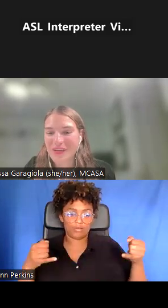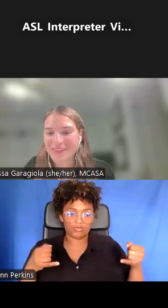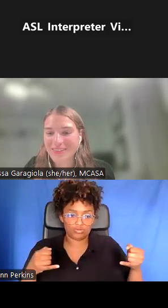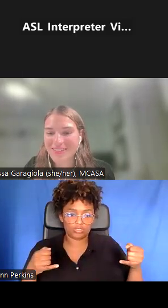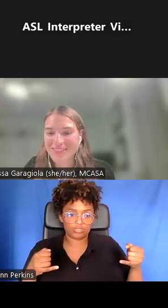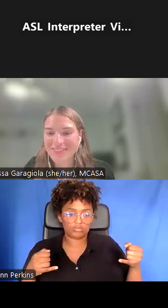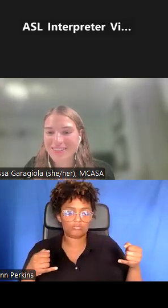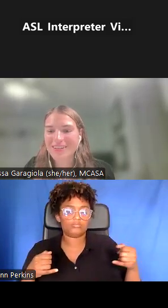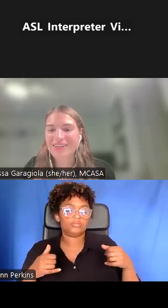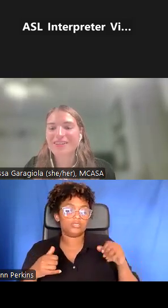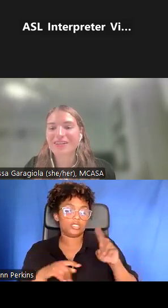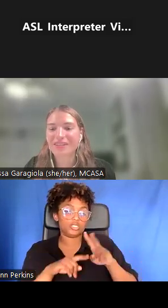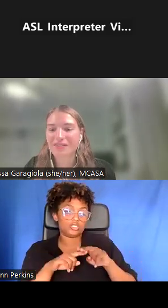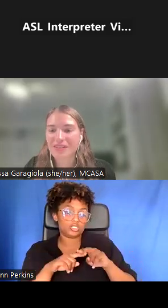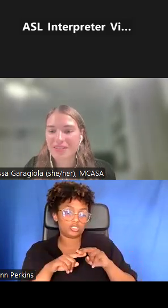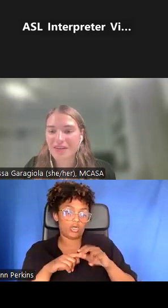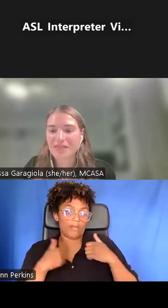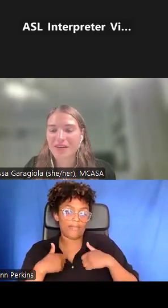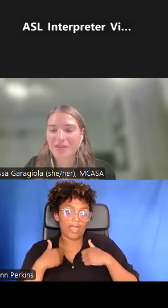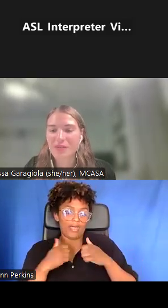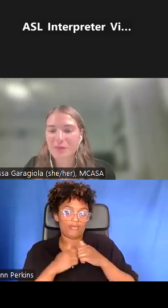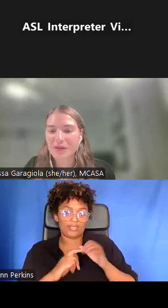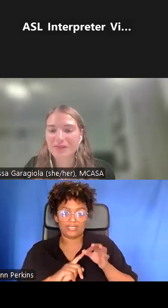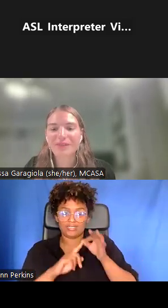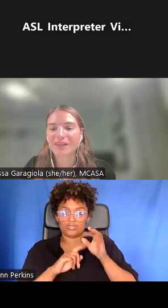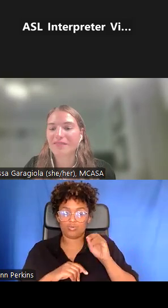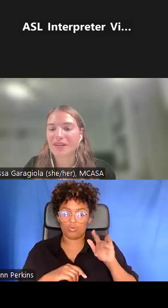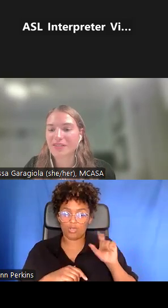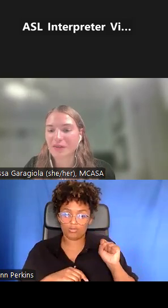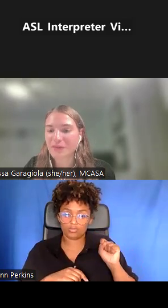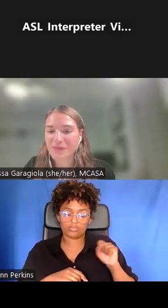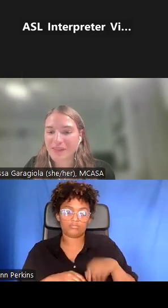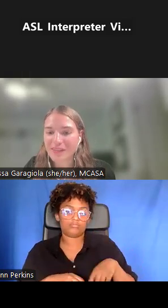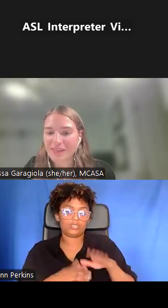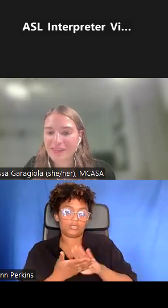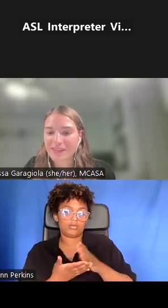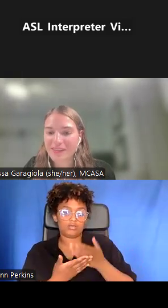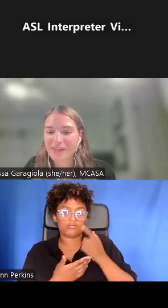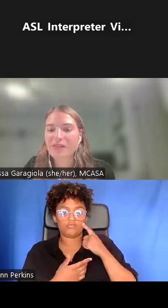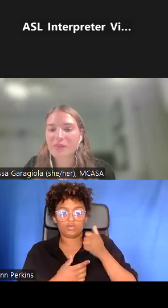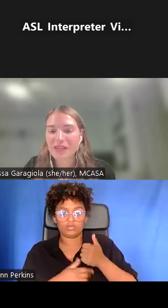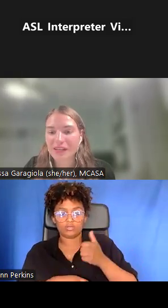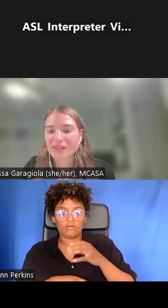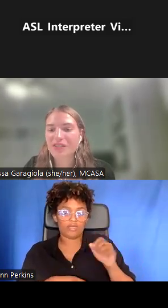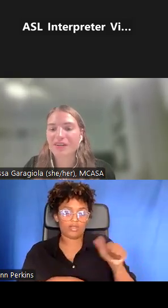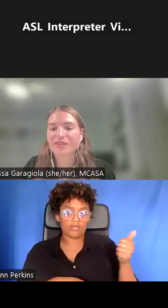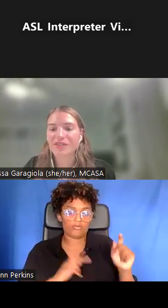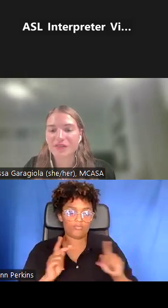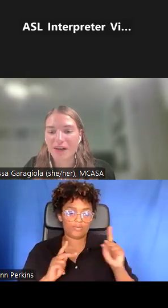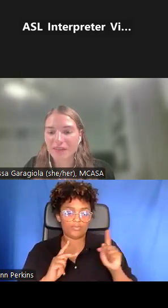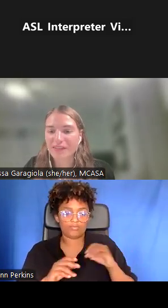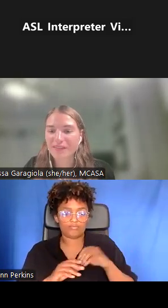essential oils, cooking for yourself and other people. I love that too. Being in